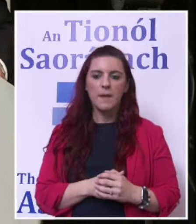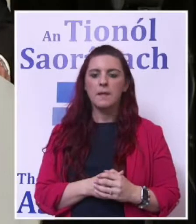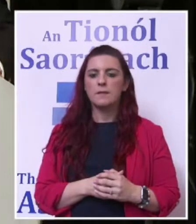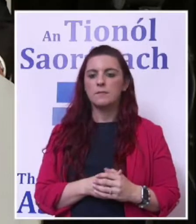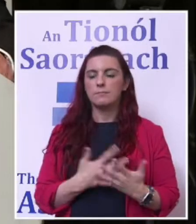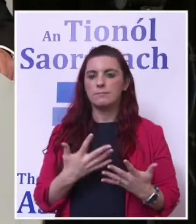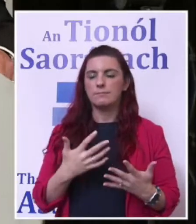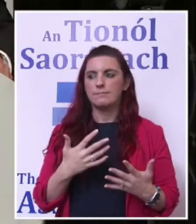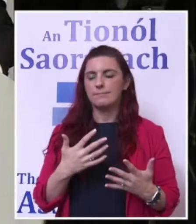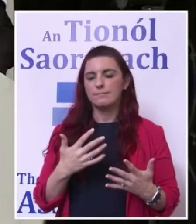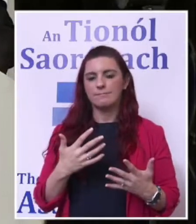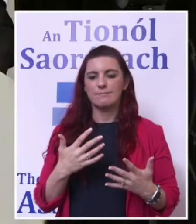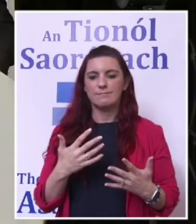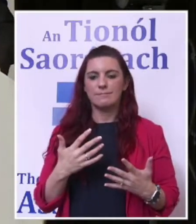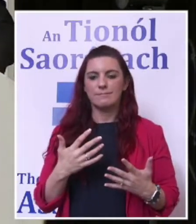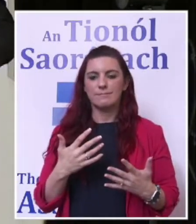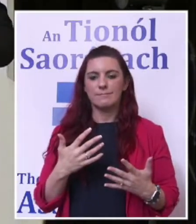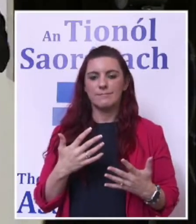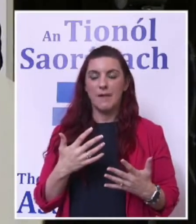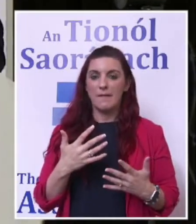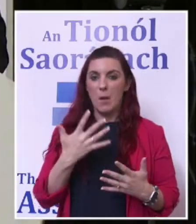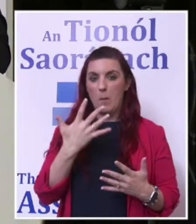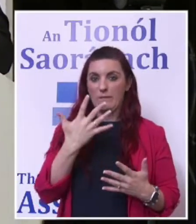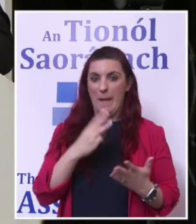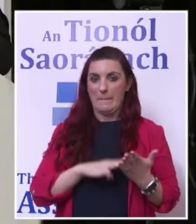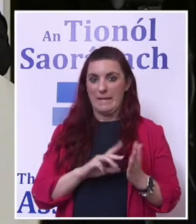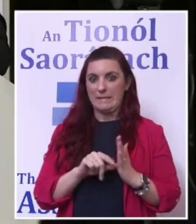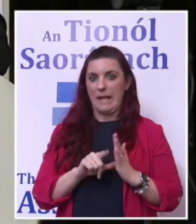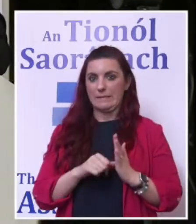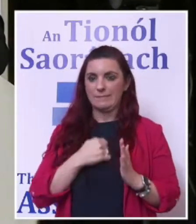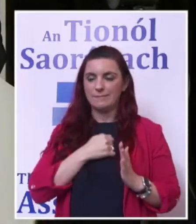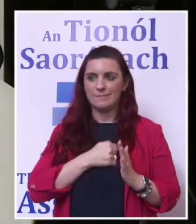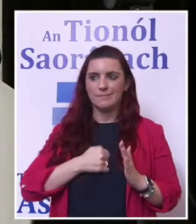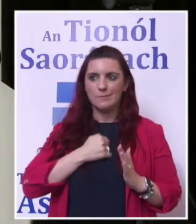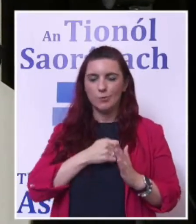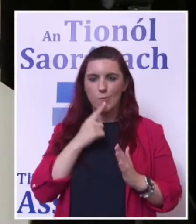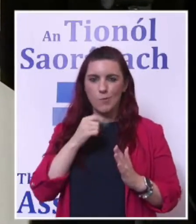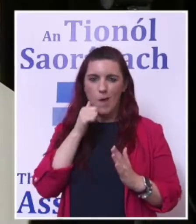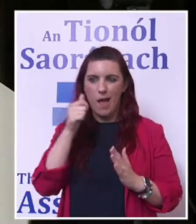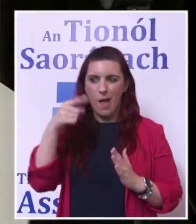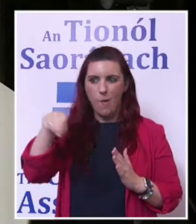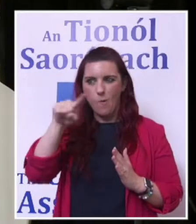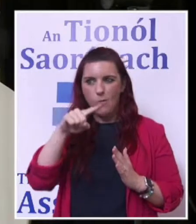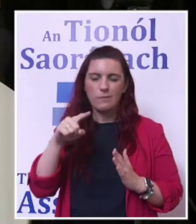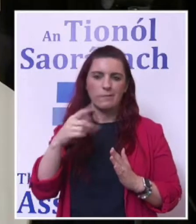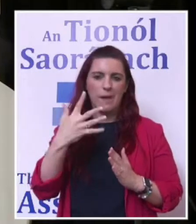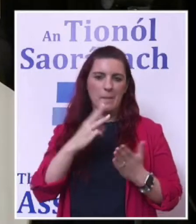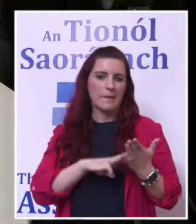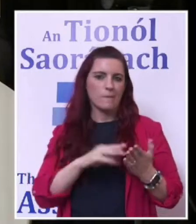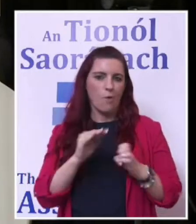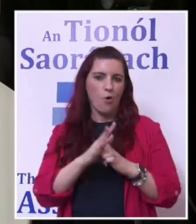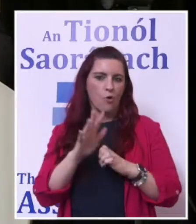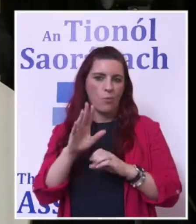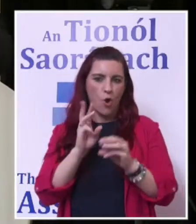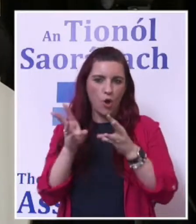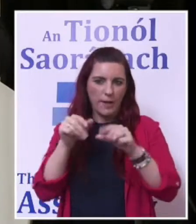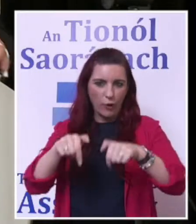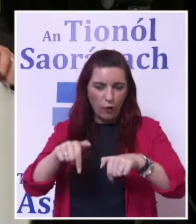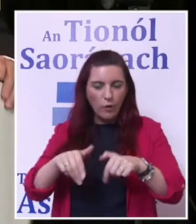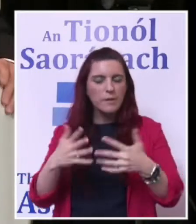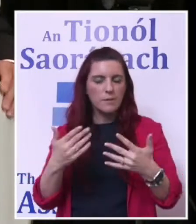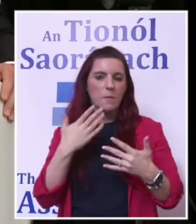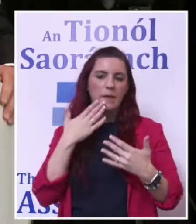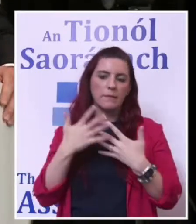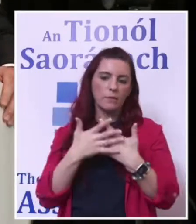We're starting at 55. I was asked to give another 5 minutes to allow the full completion of the survey. So thank you for doing that. It's a really